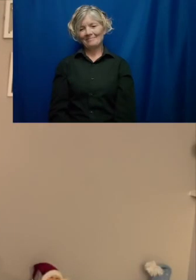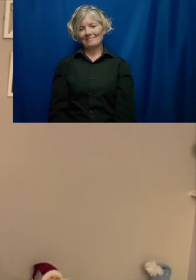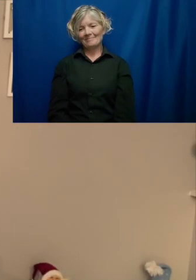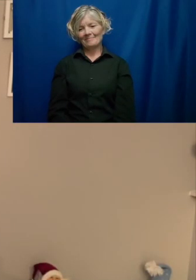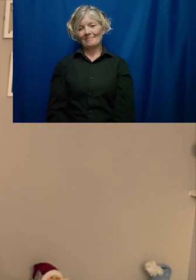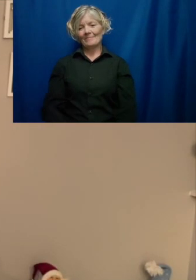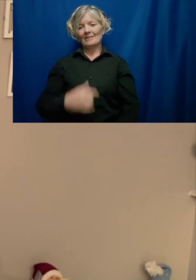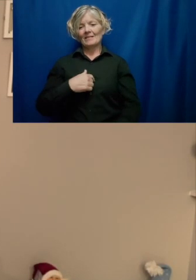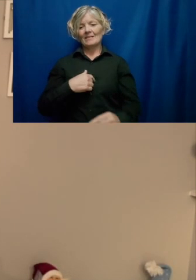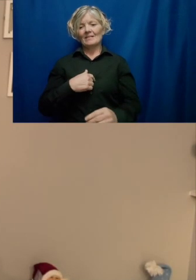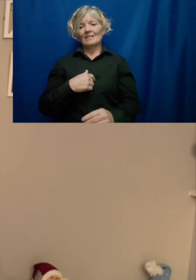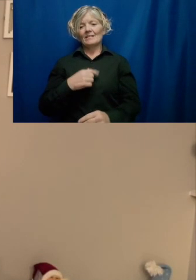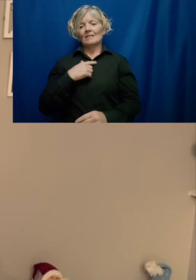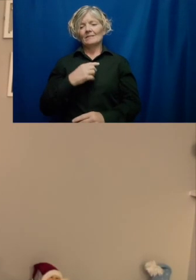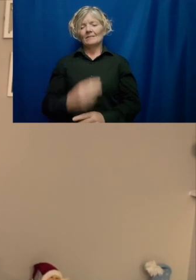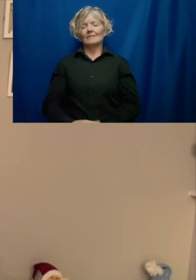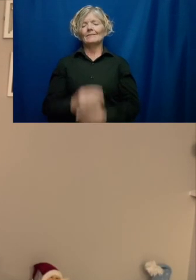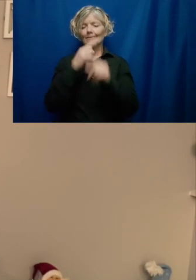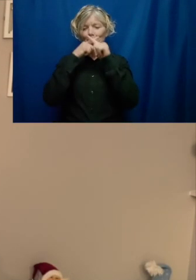About.